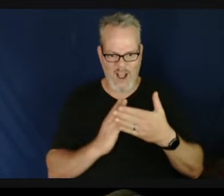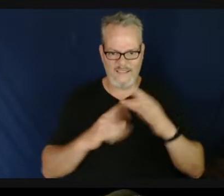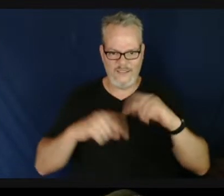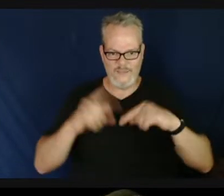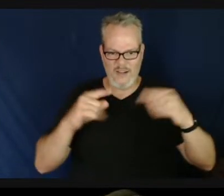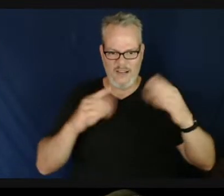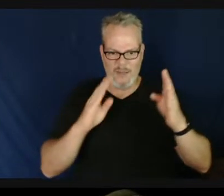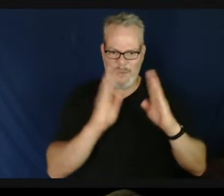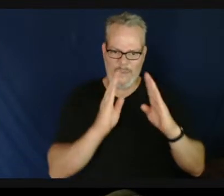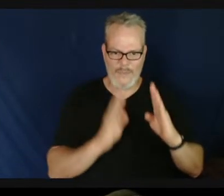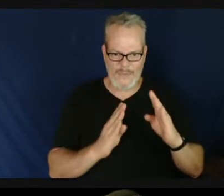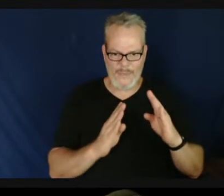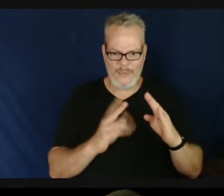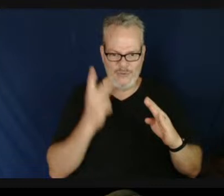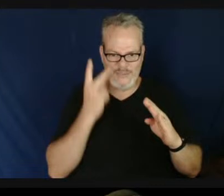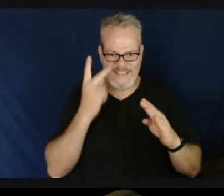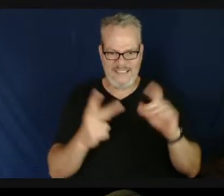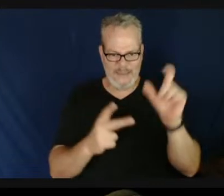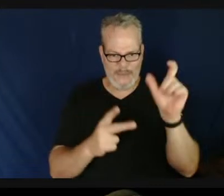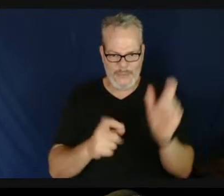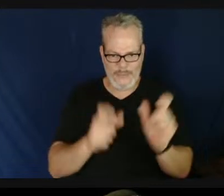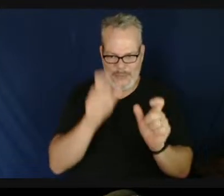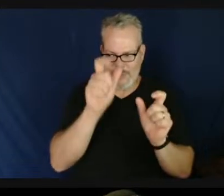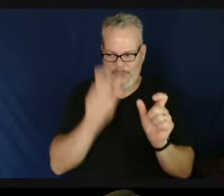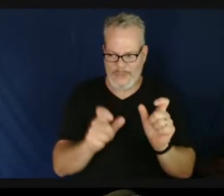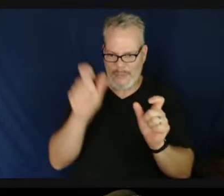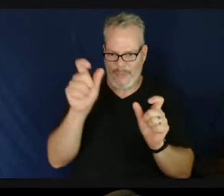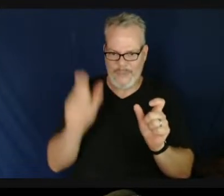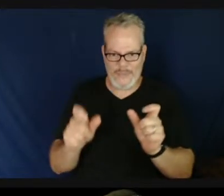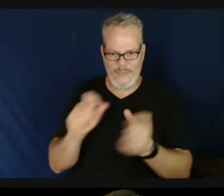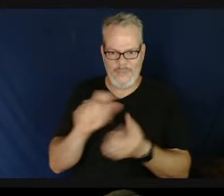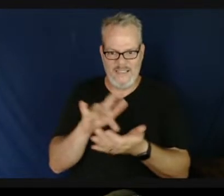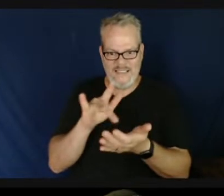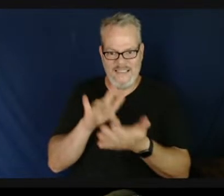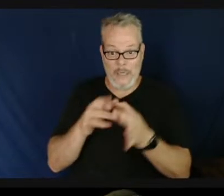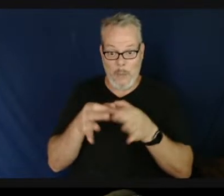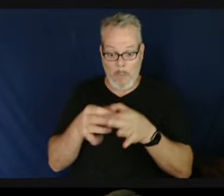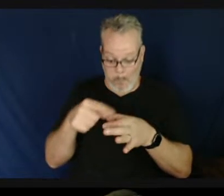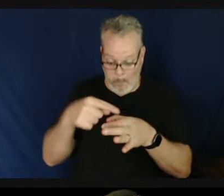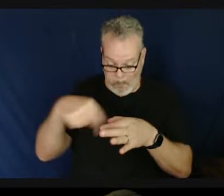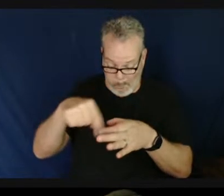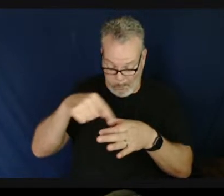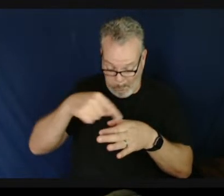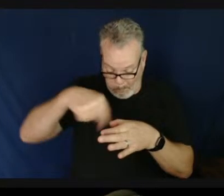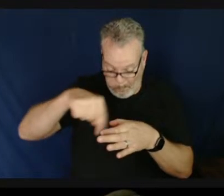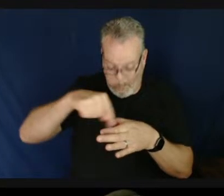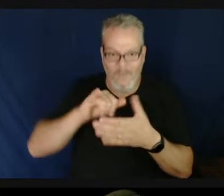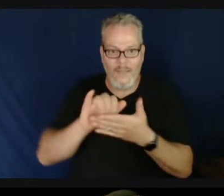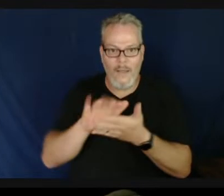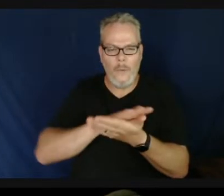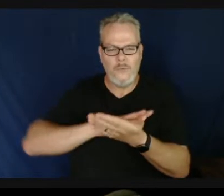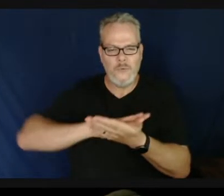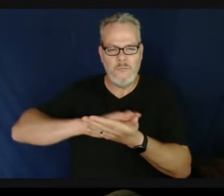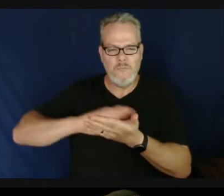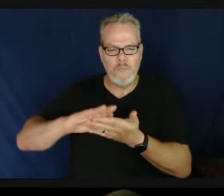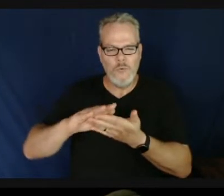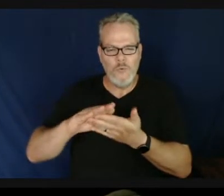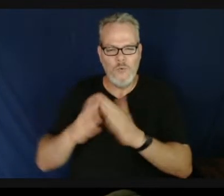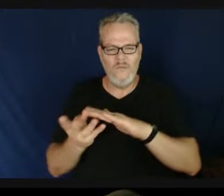cone here, towards the center there. And then the very center, this smoother lava covered